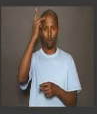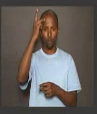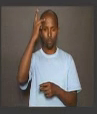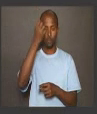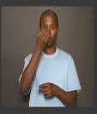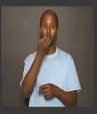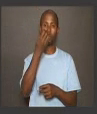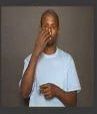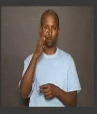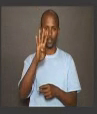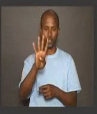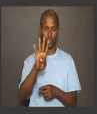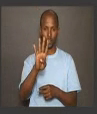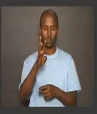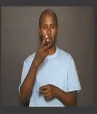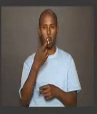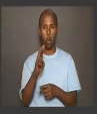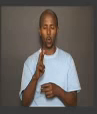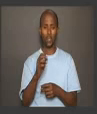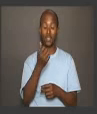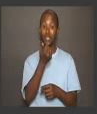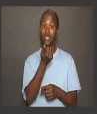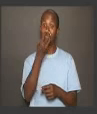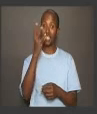14, or